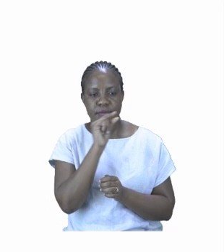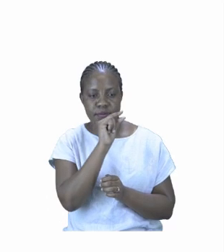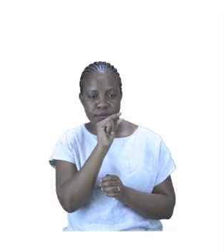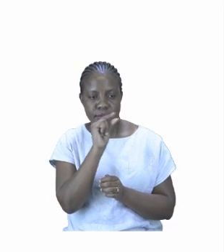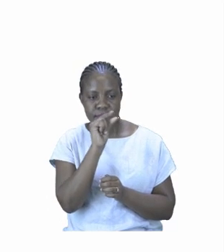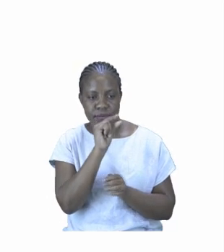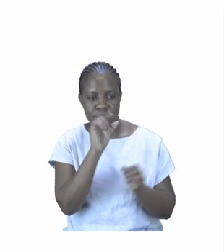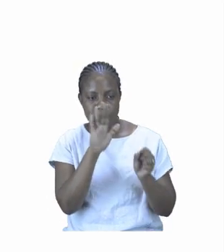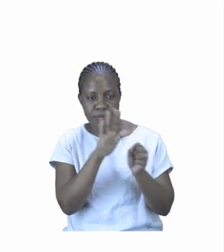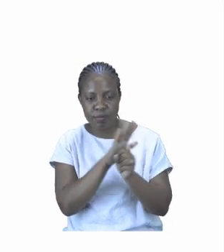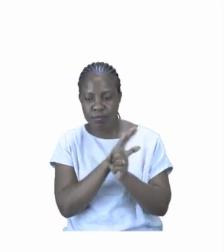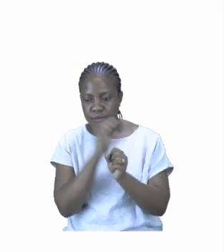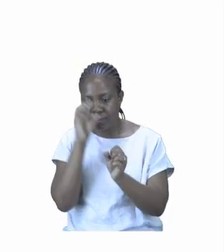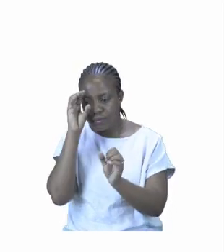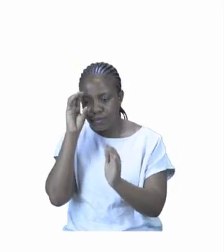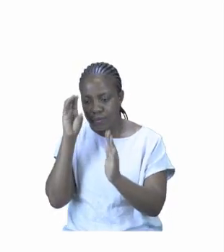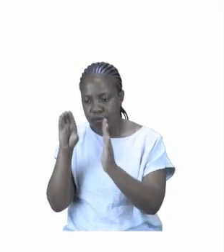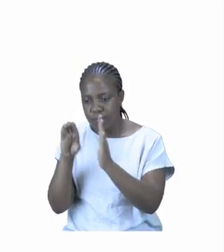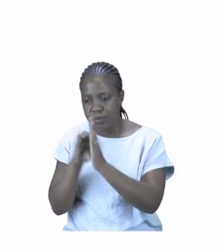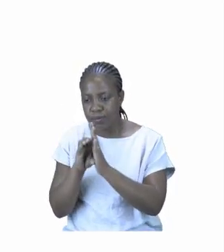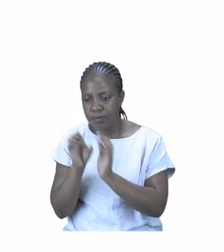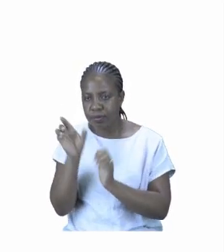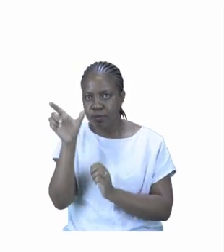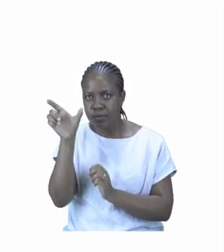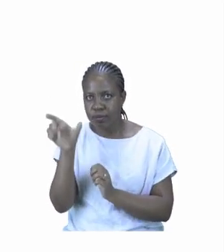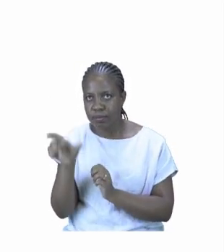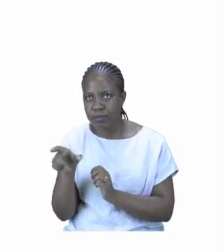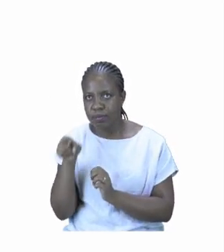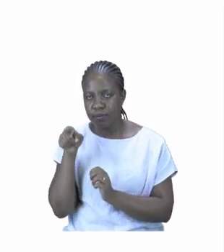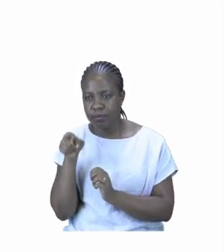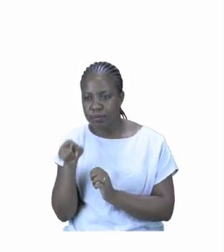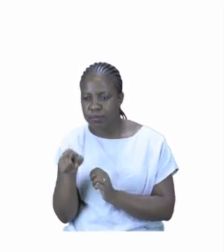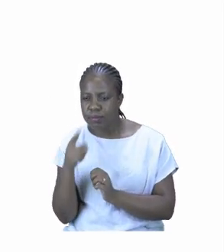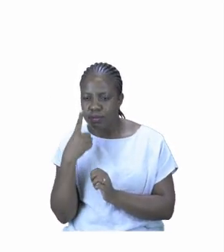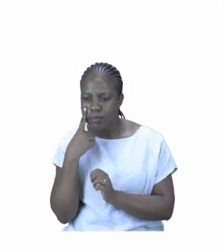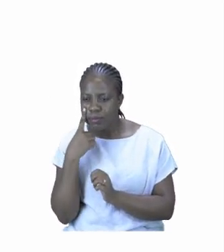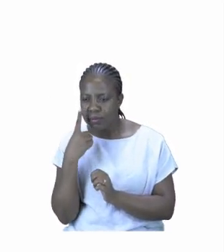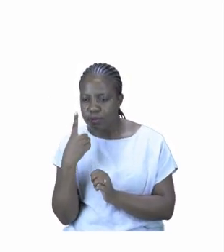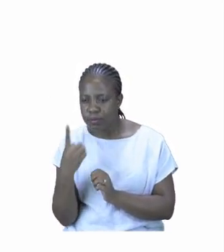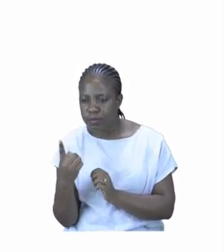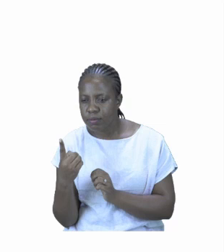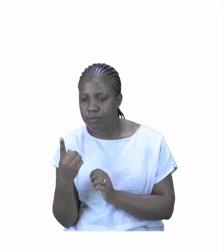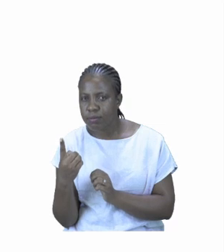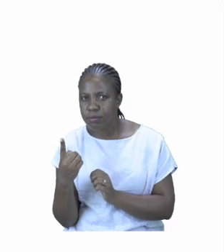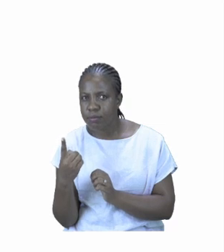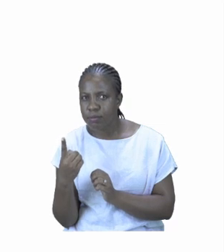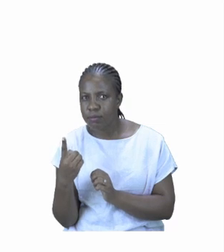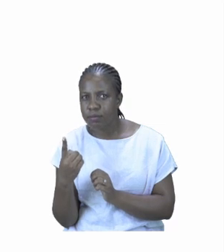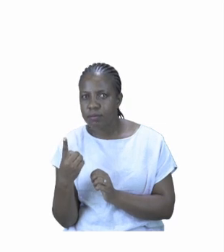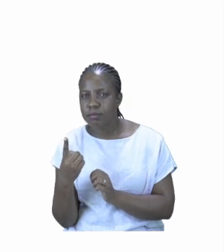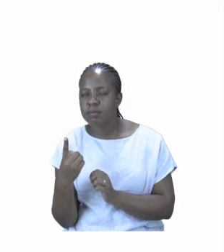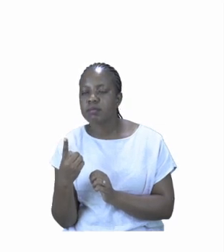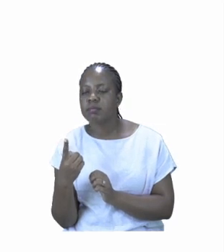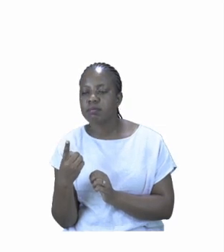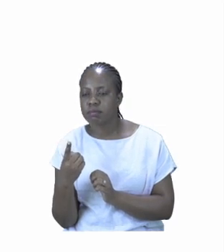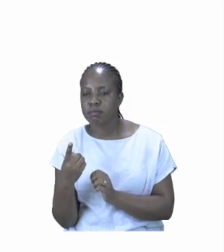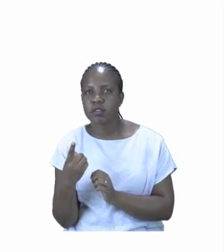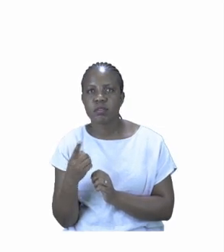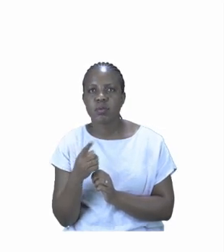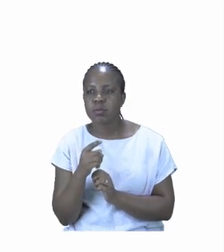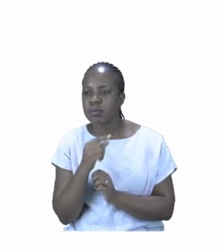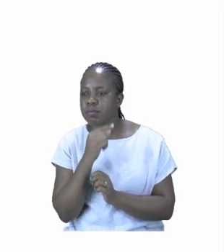pictures that you can see. We have 10 pictures, so that means we have 10 words to